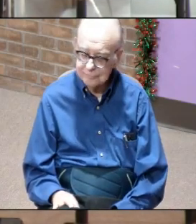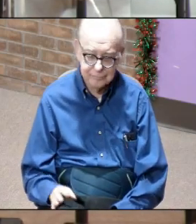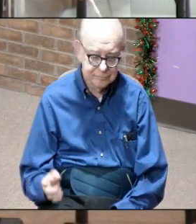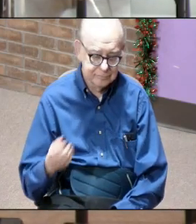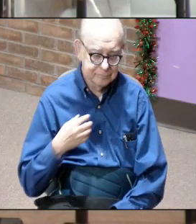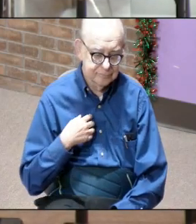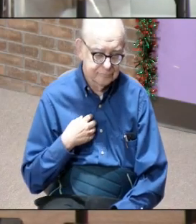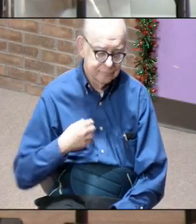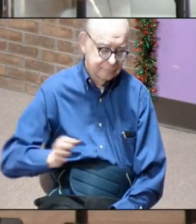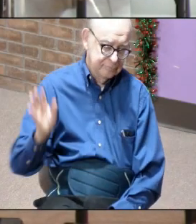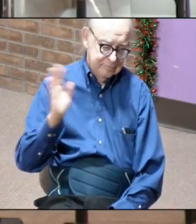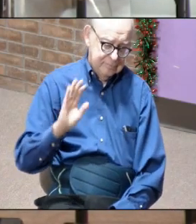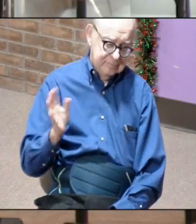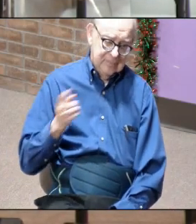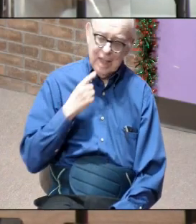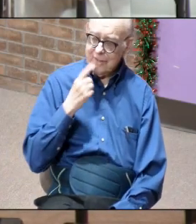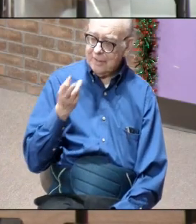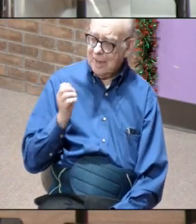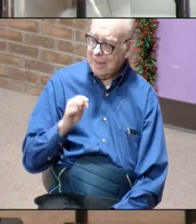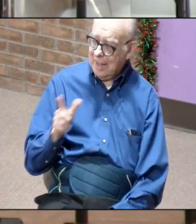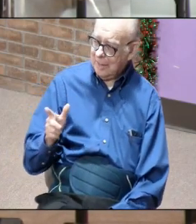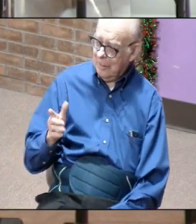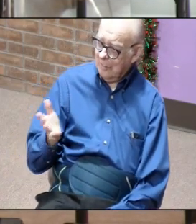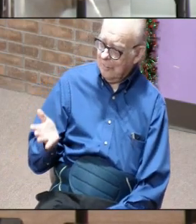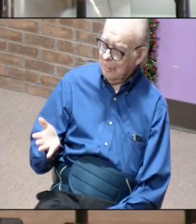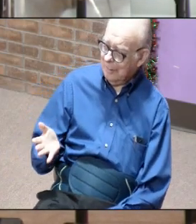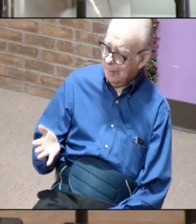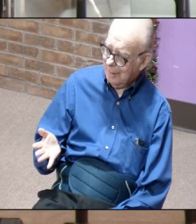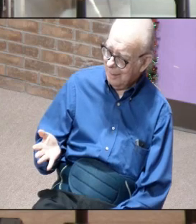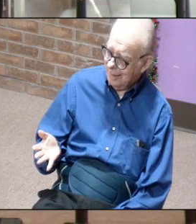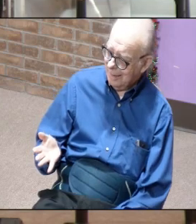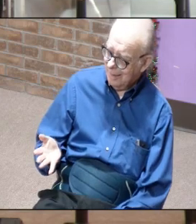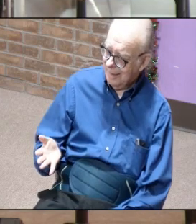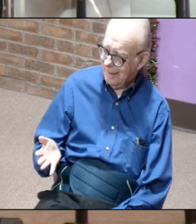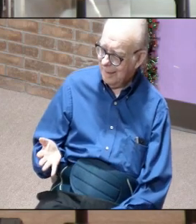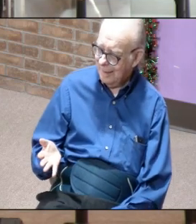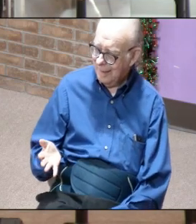I was just waving, saying hello.